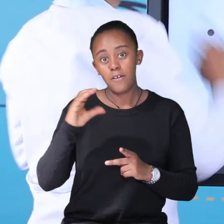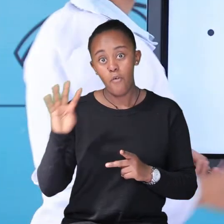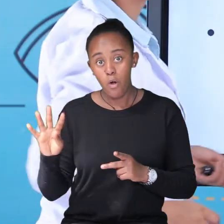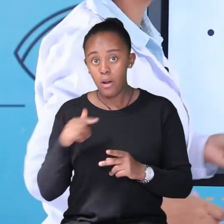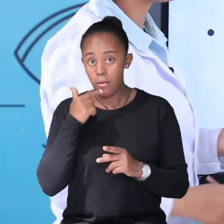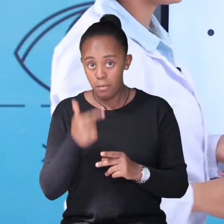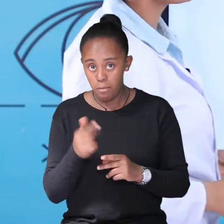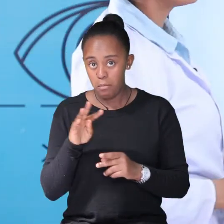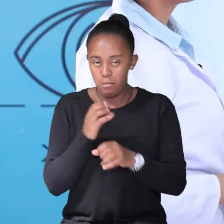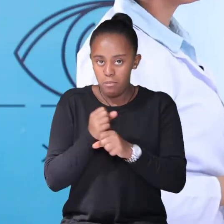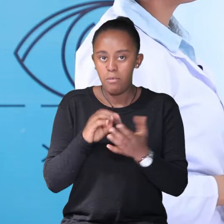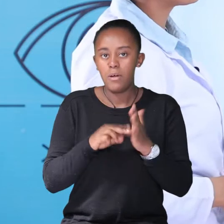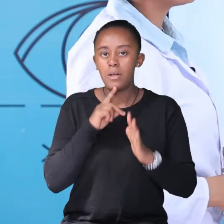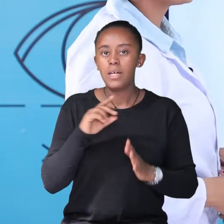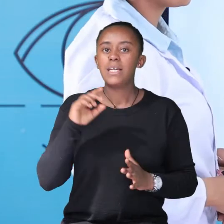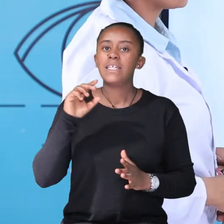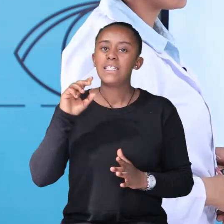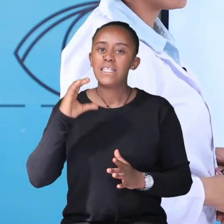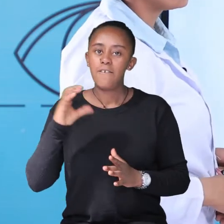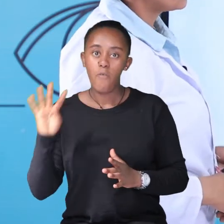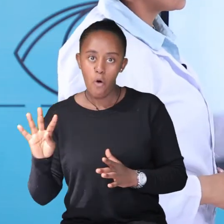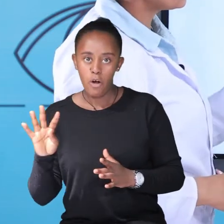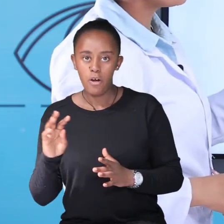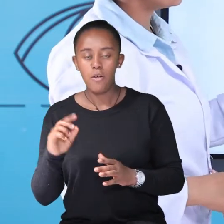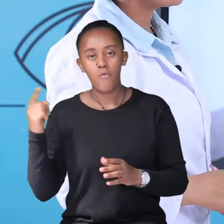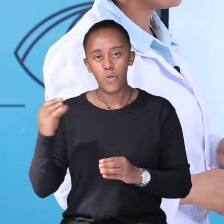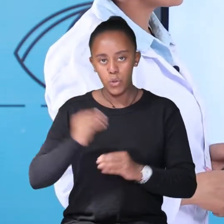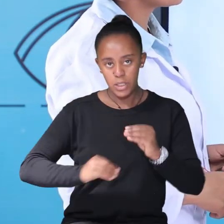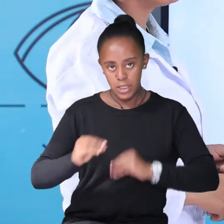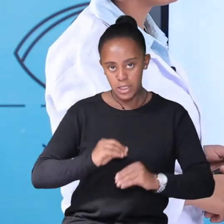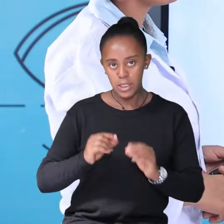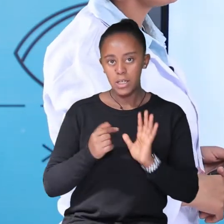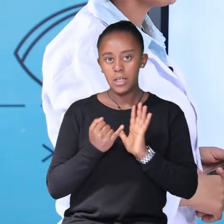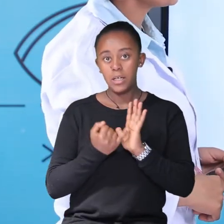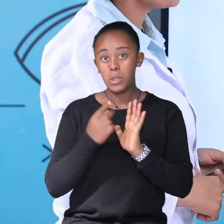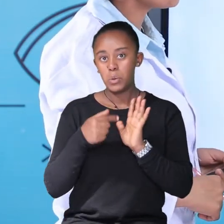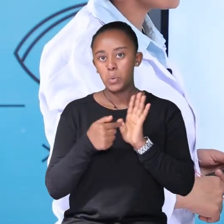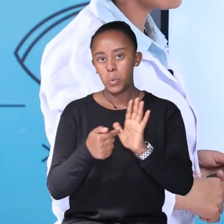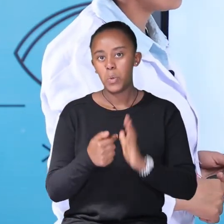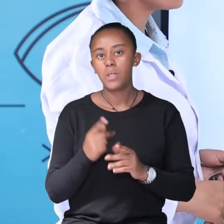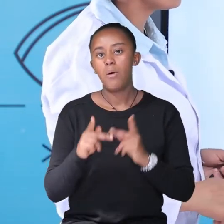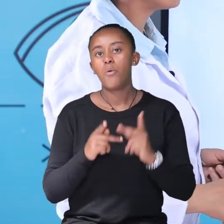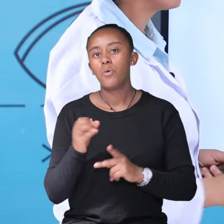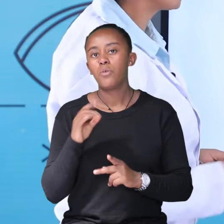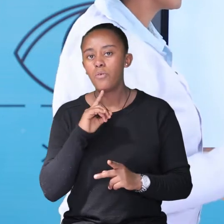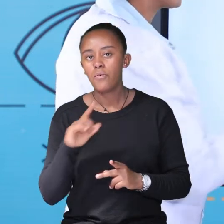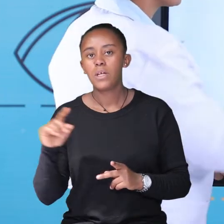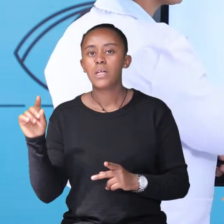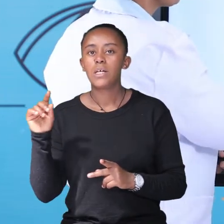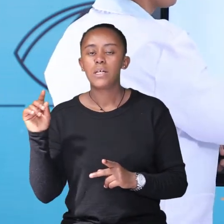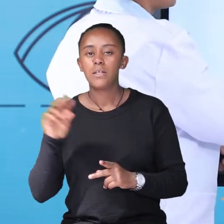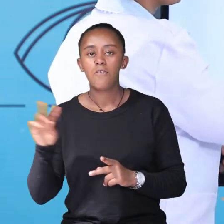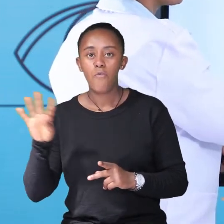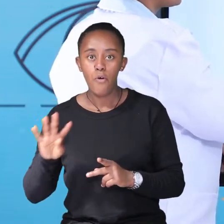photosynthesis. We call the process C4 photosynthesis. Here it shows the process of C4